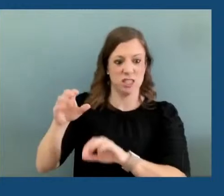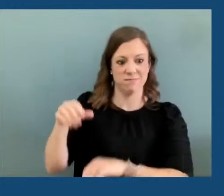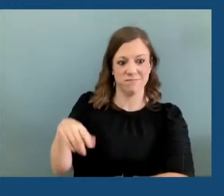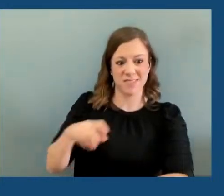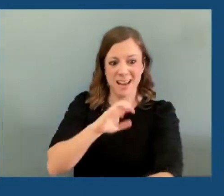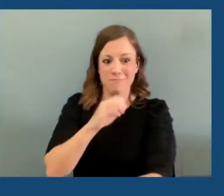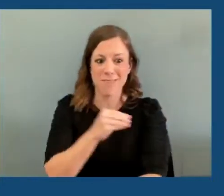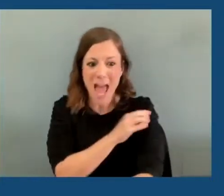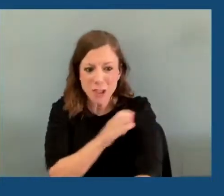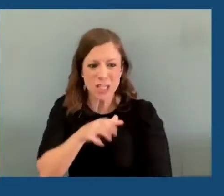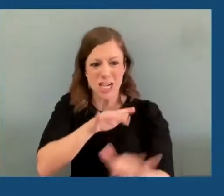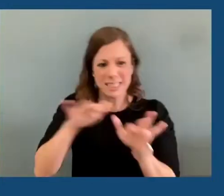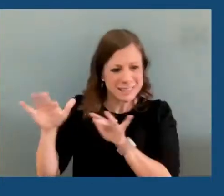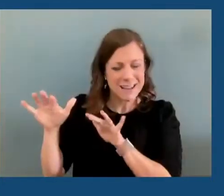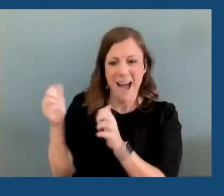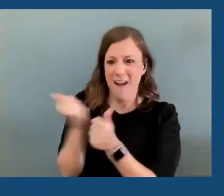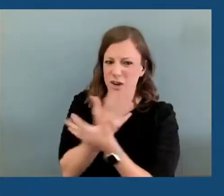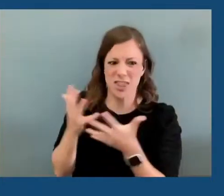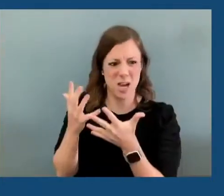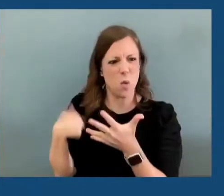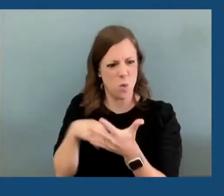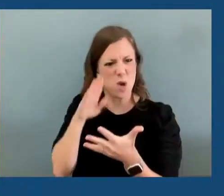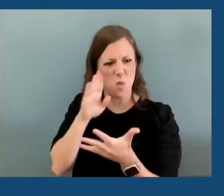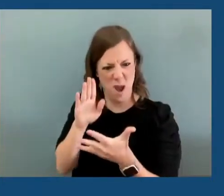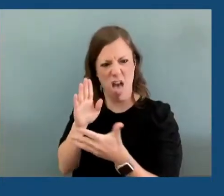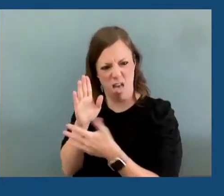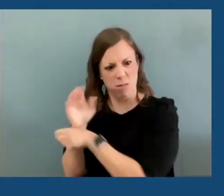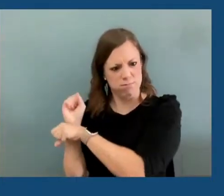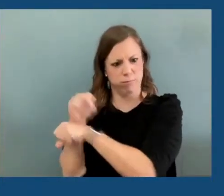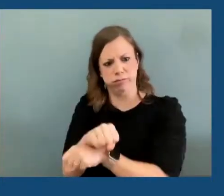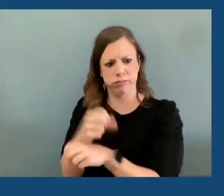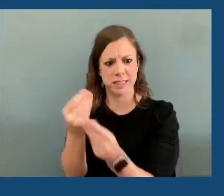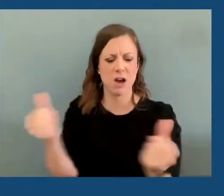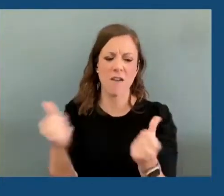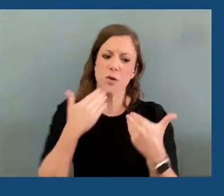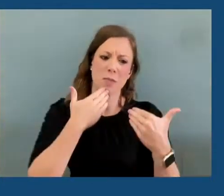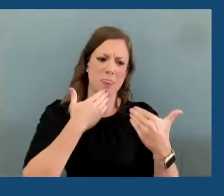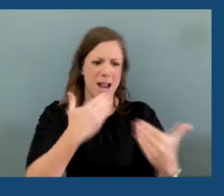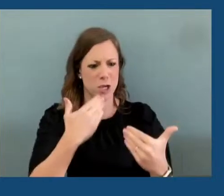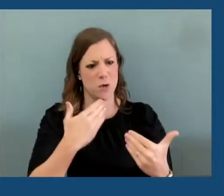you for all you do to carry out this vision. Thank you.